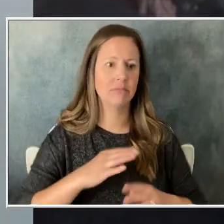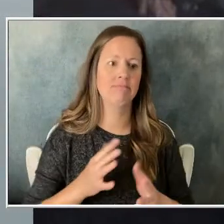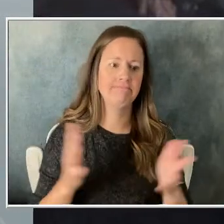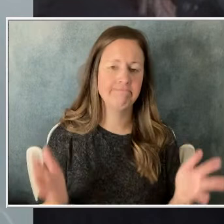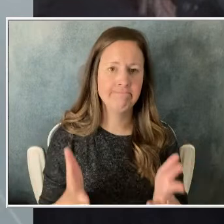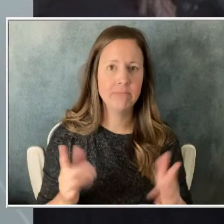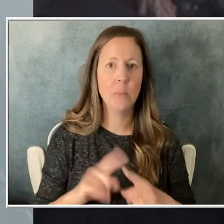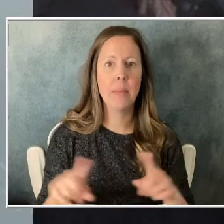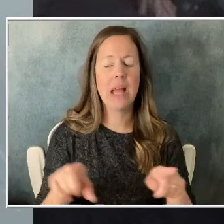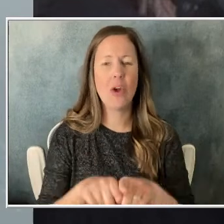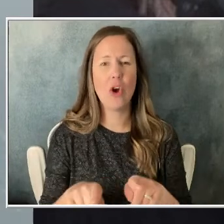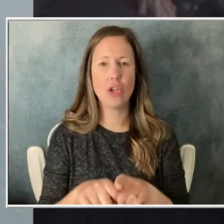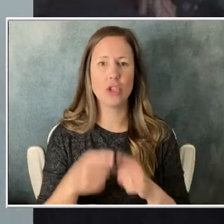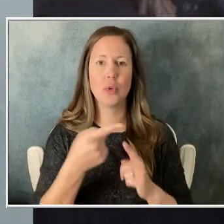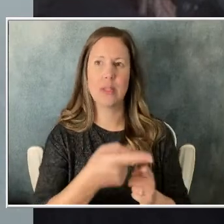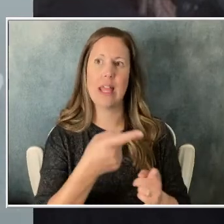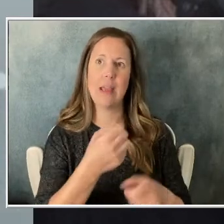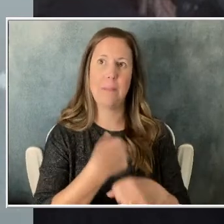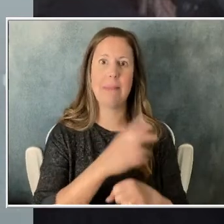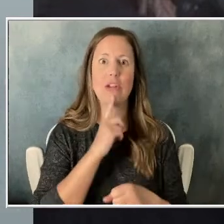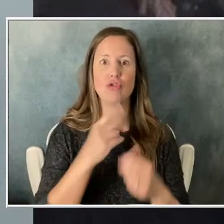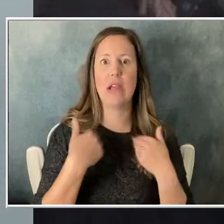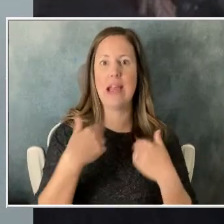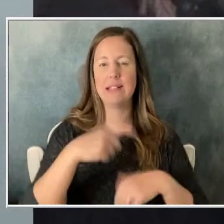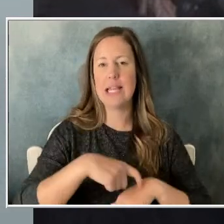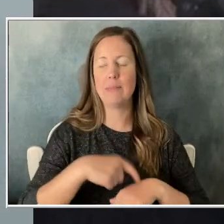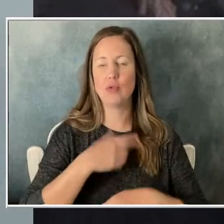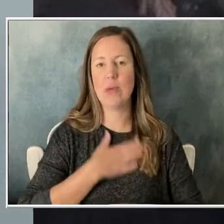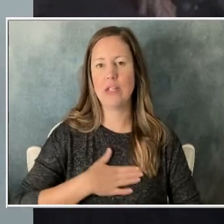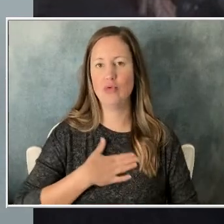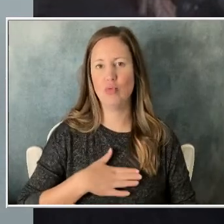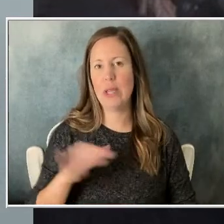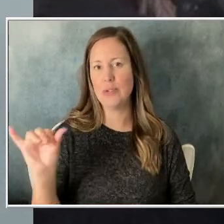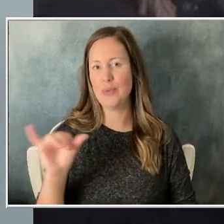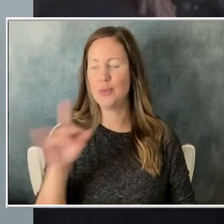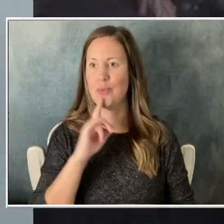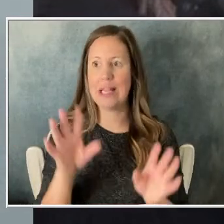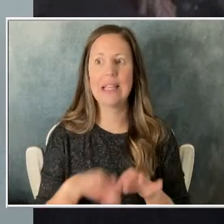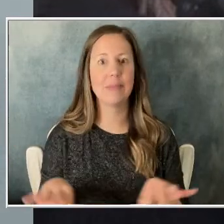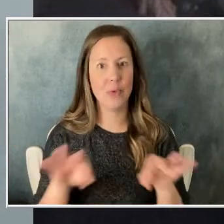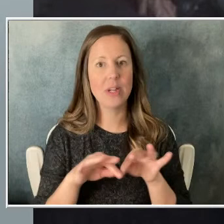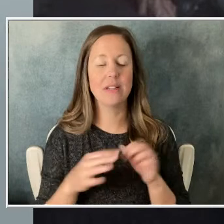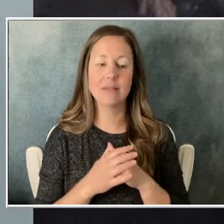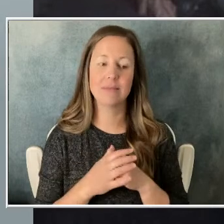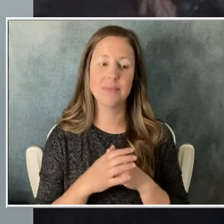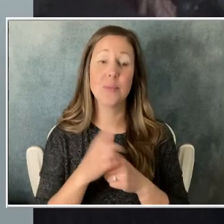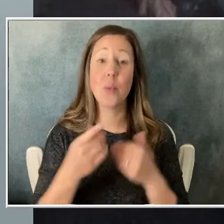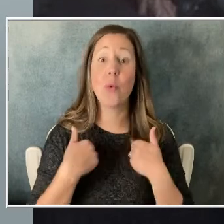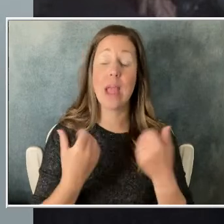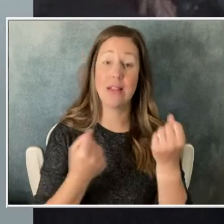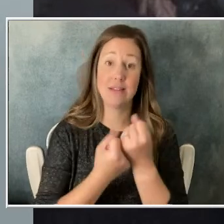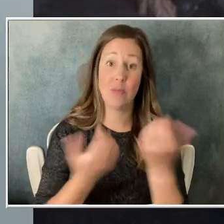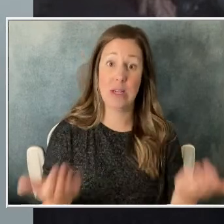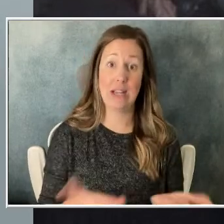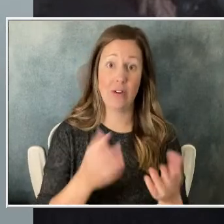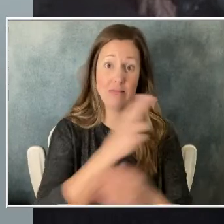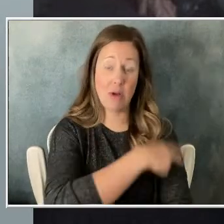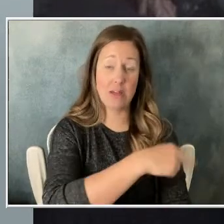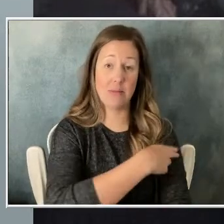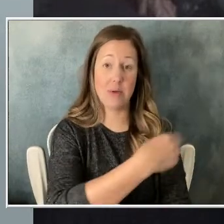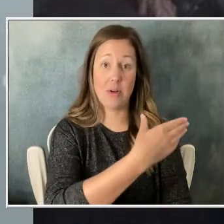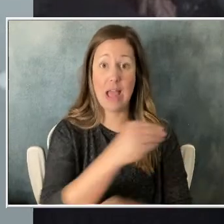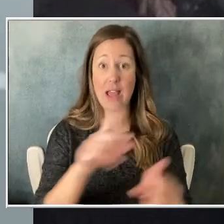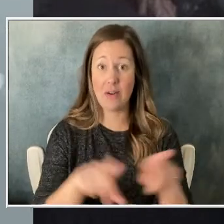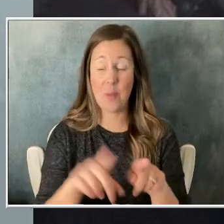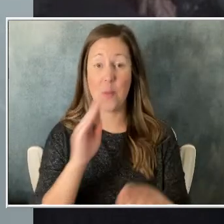to enjoy and to disconnect, which is very important. So you had support here at the health system and at home. Your folks came over from Spain,